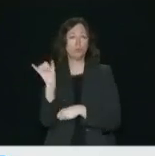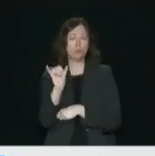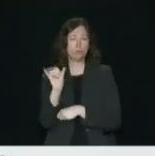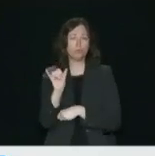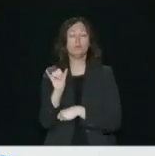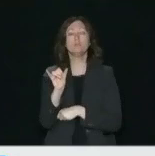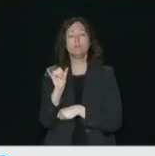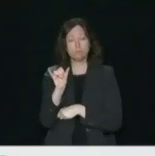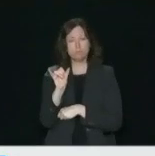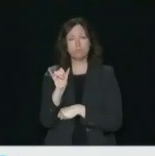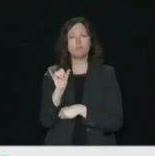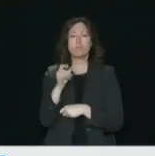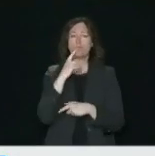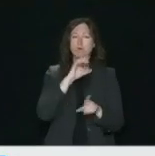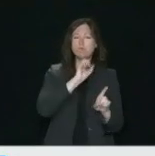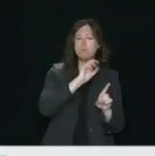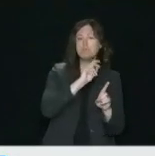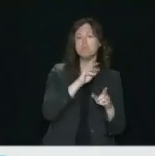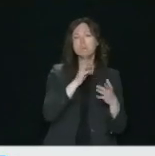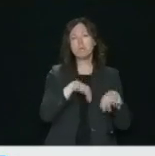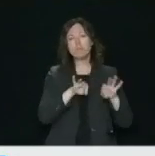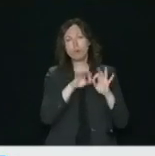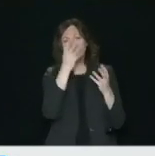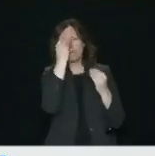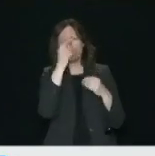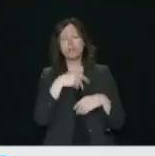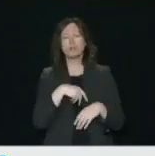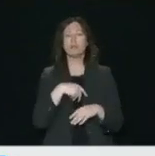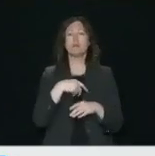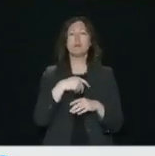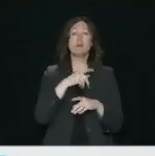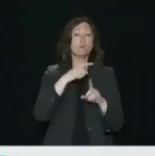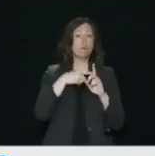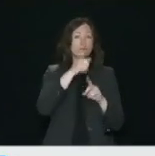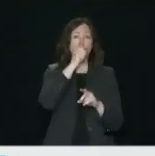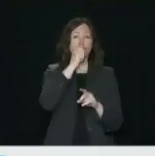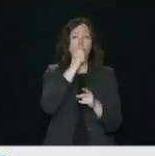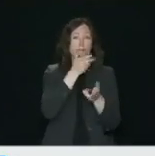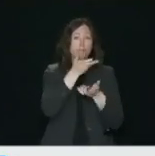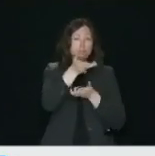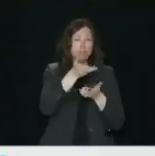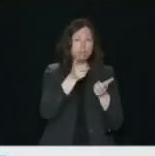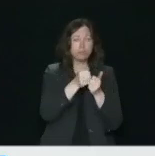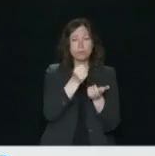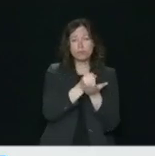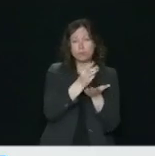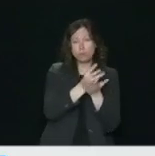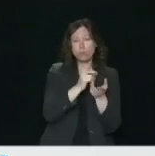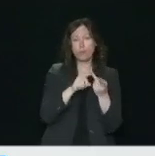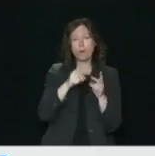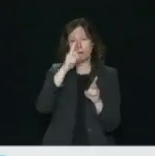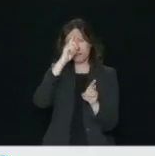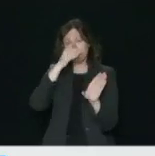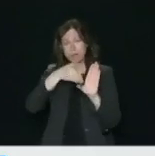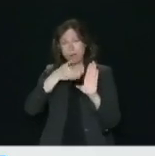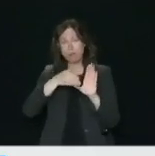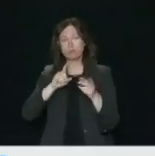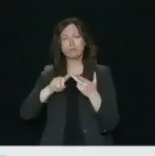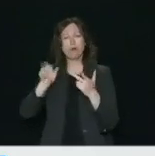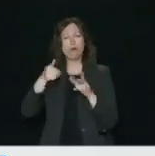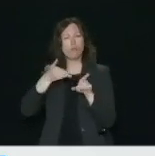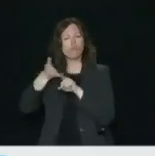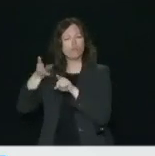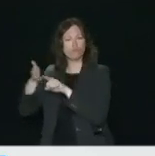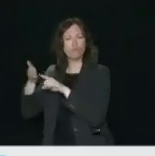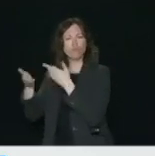severe illness in vaccinated populations. However, it is still capable of causing severe disease among